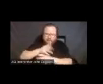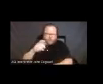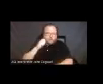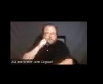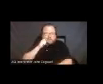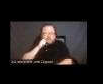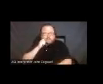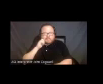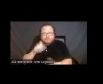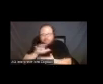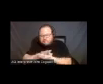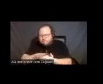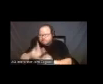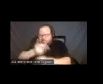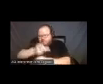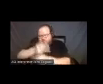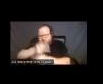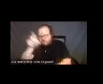skin.